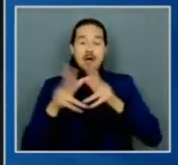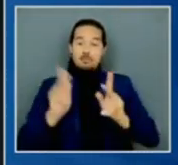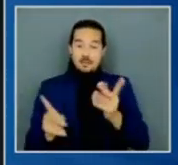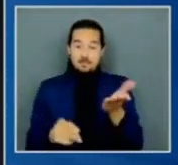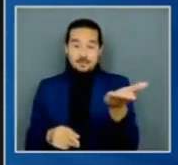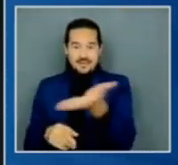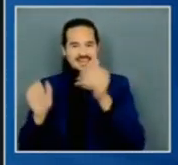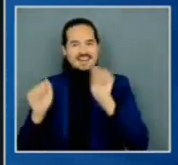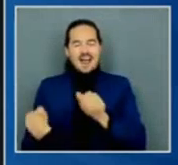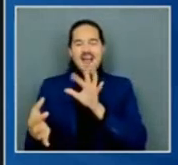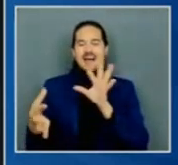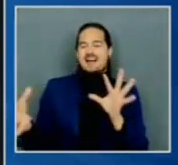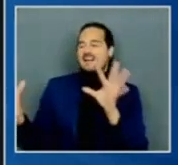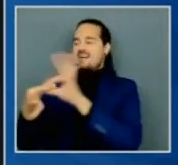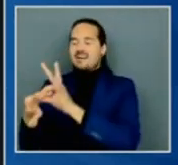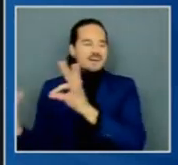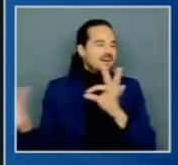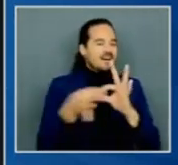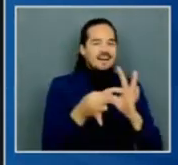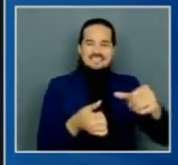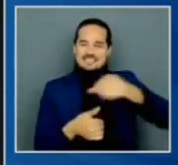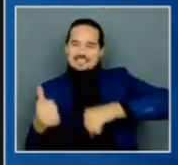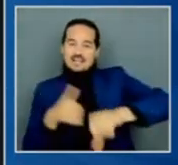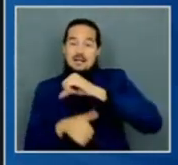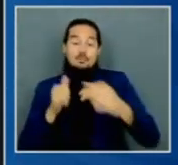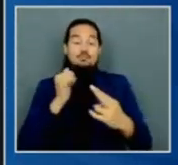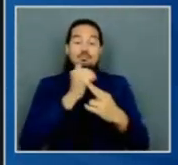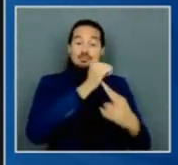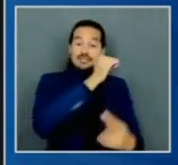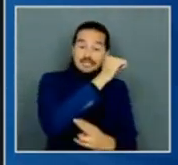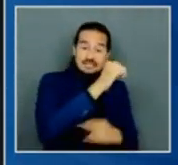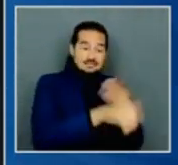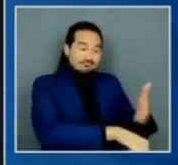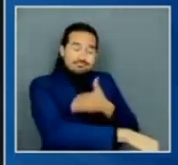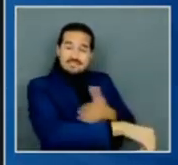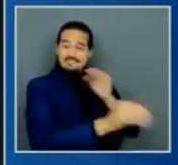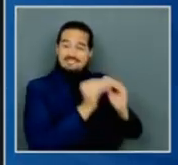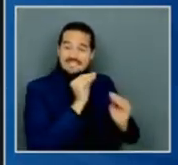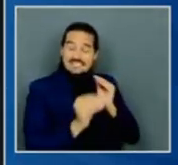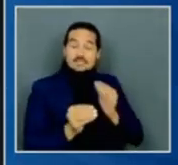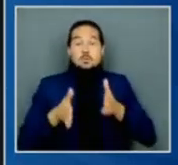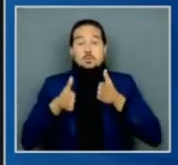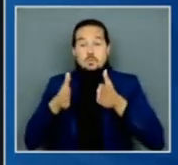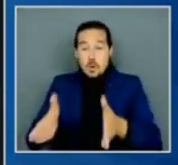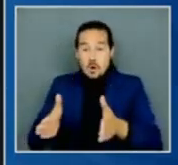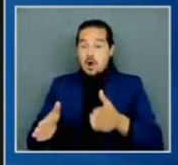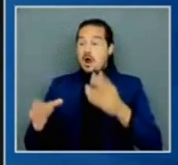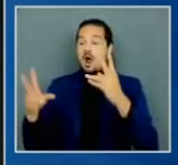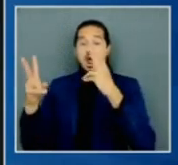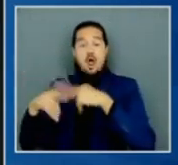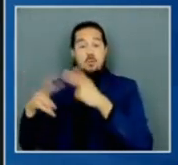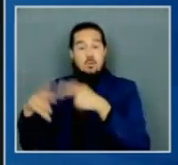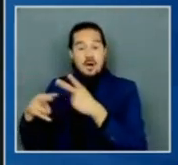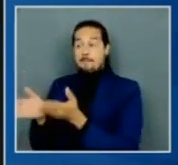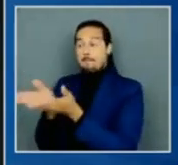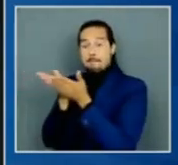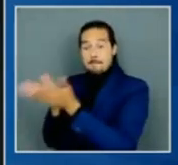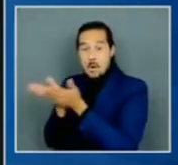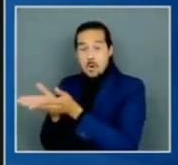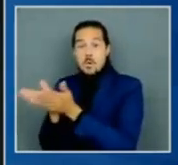opportunity. We will transform our roads and bridges, transit systems, railways, ports, and airports